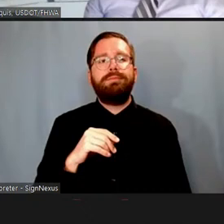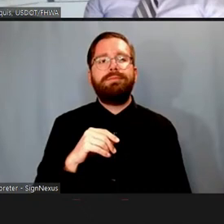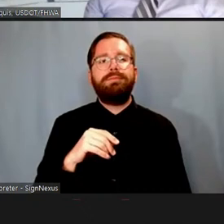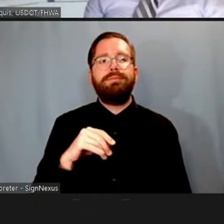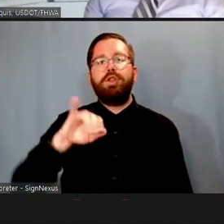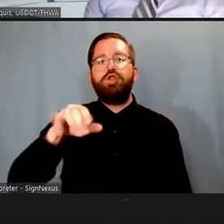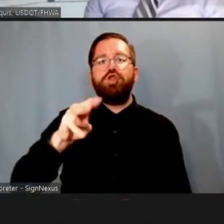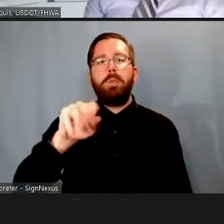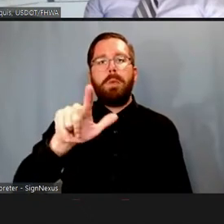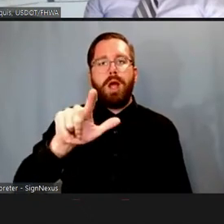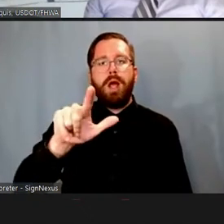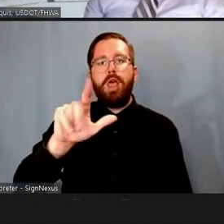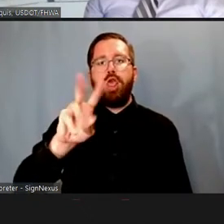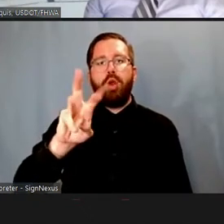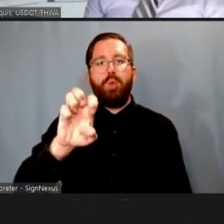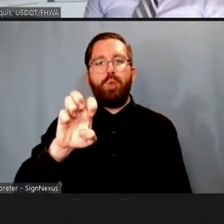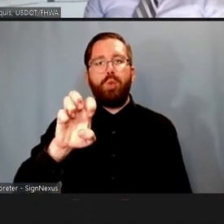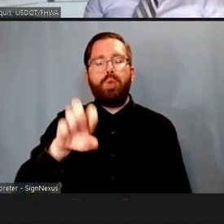jamal mo